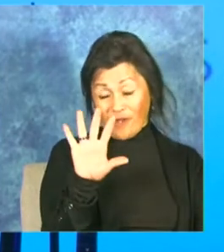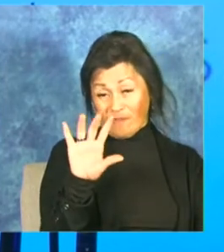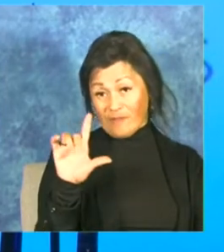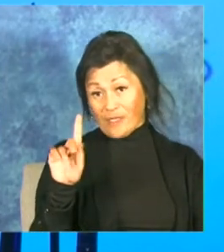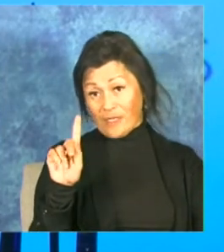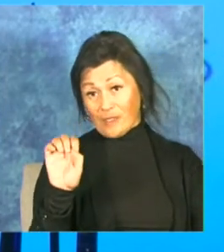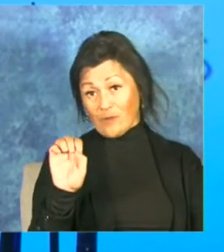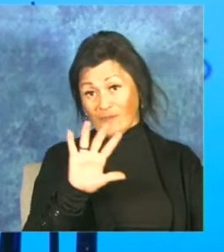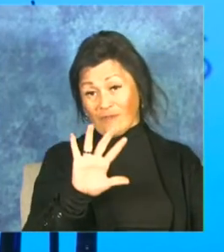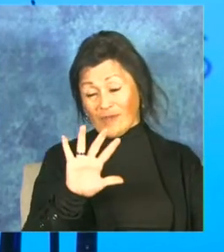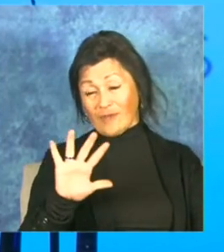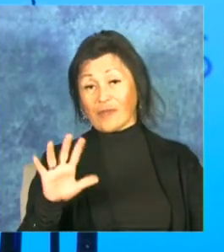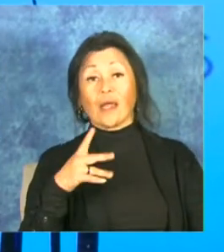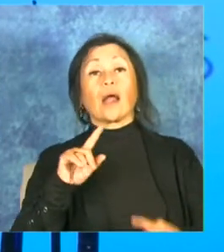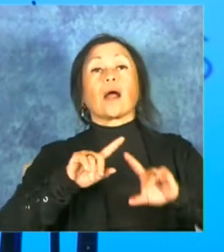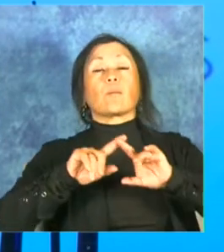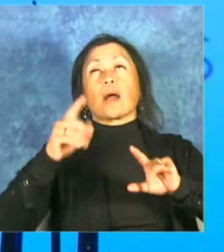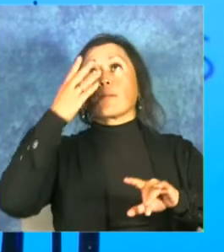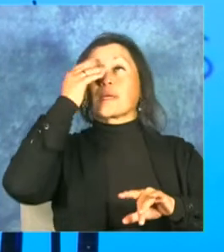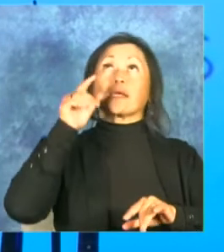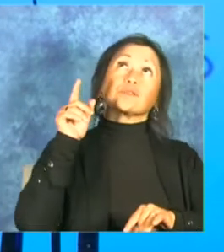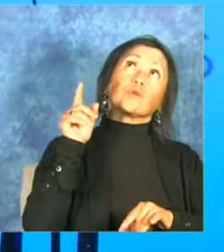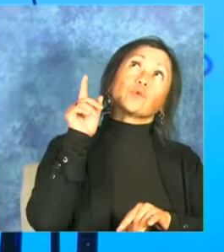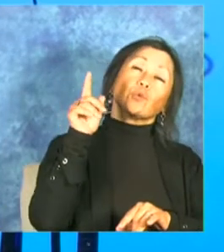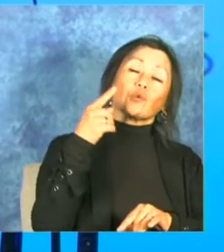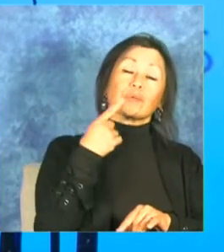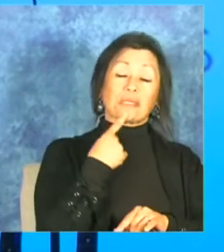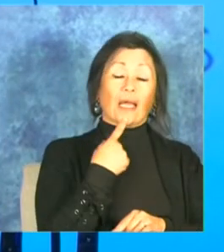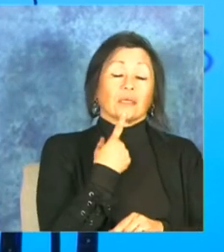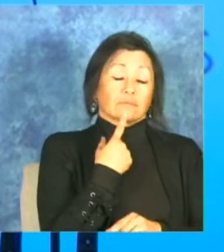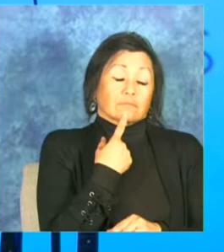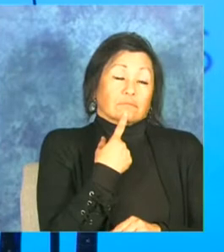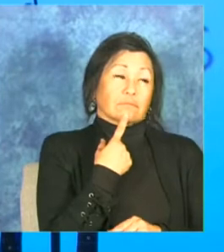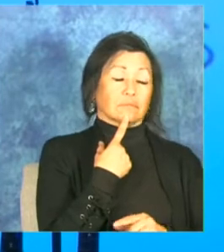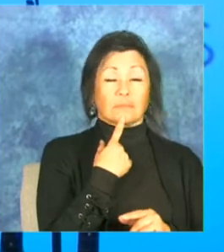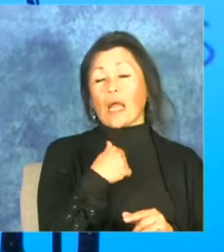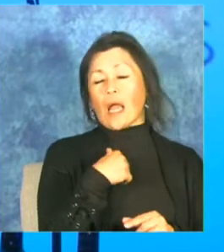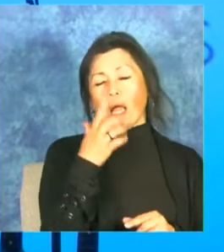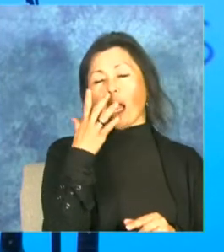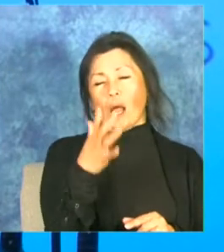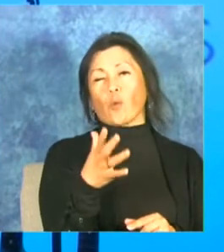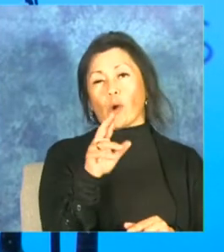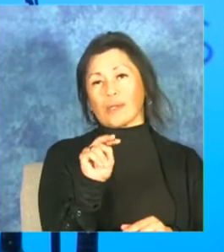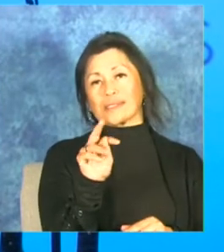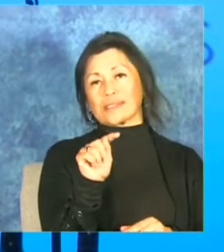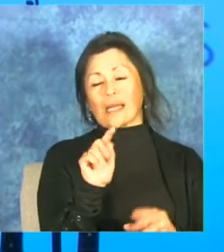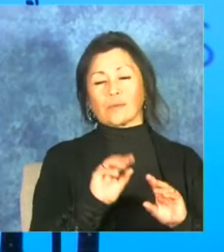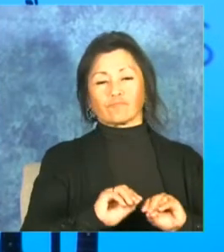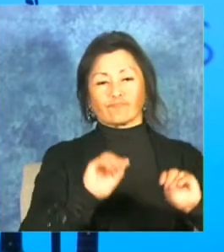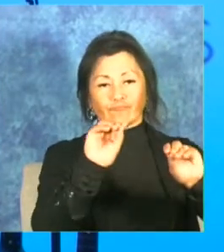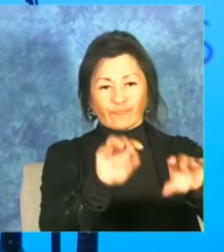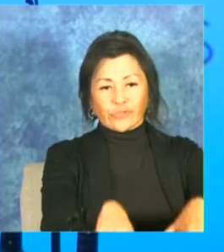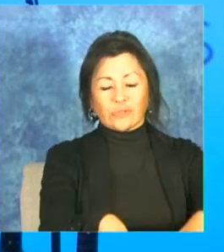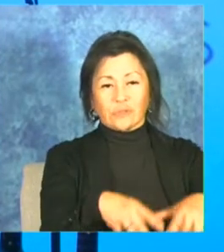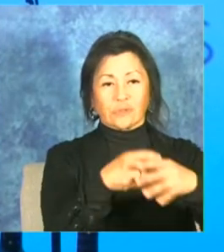Luke chapter 5, it says, "But because you say so, I will let down the nets."